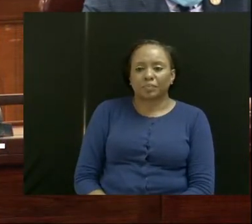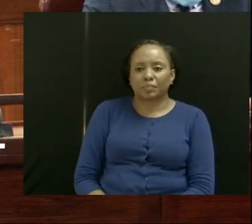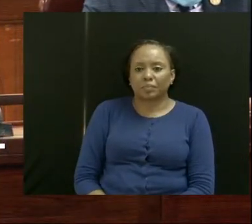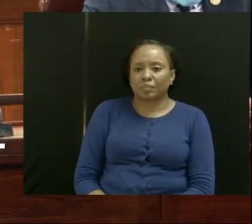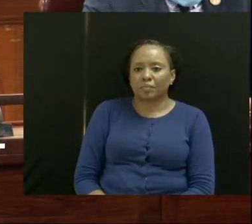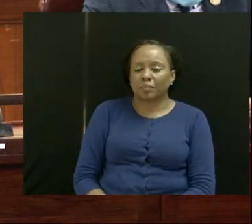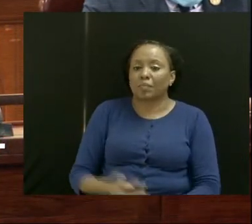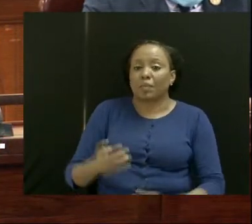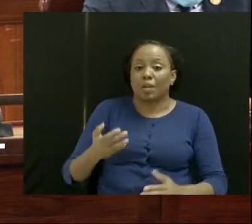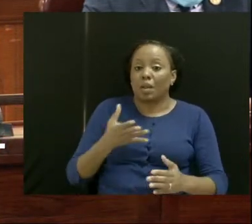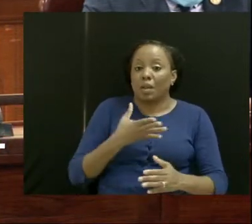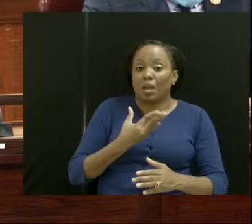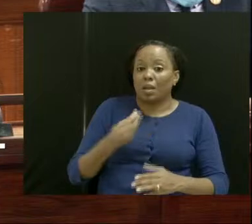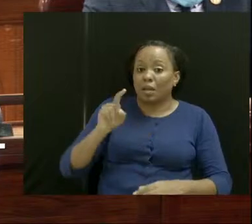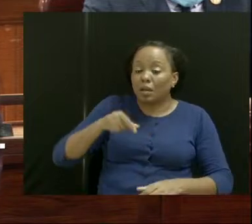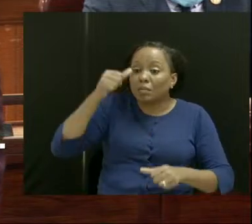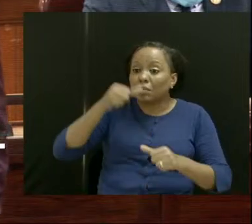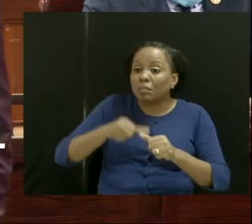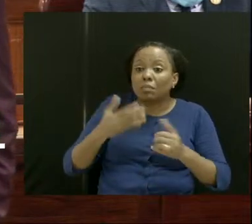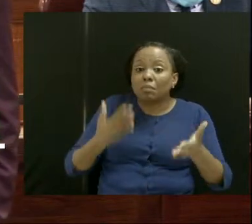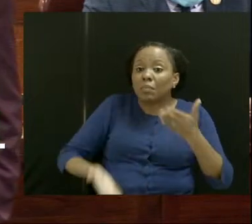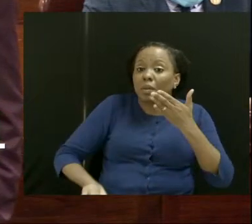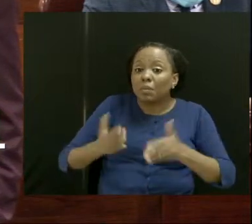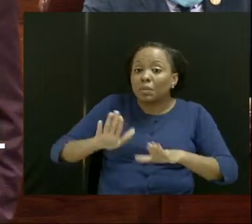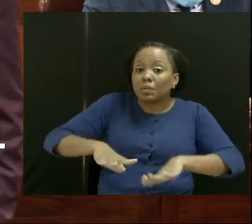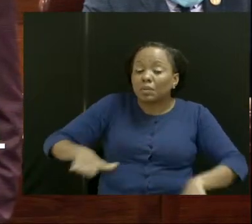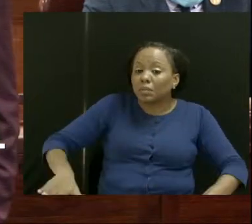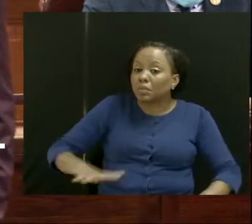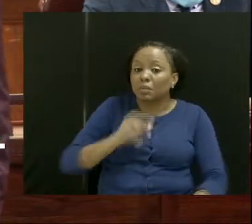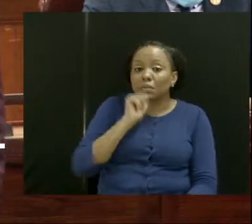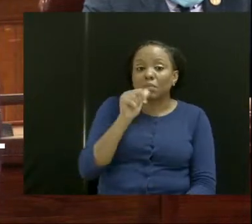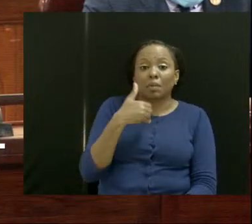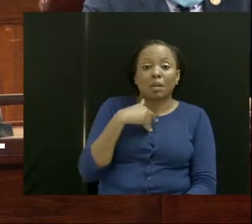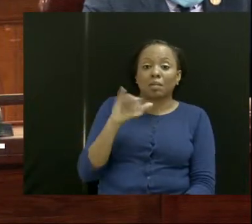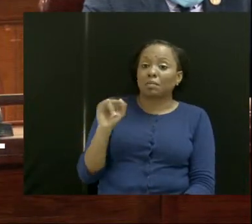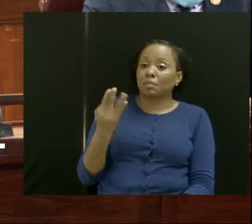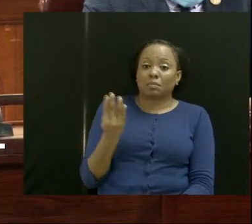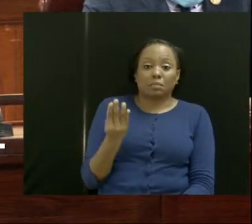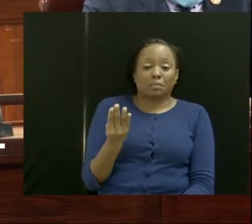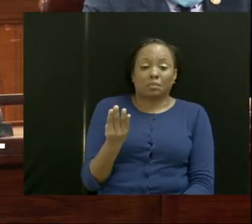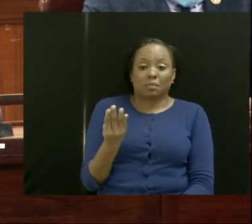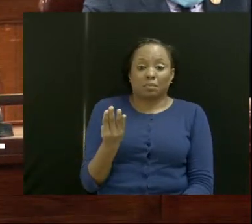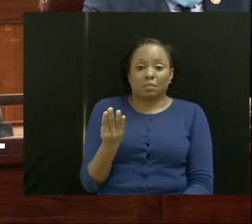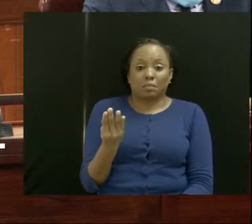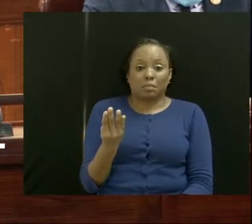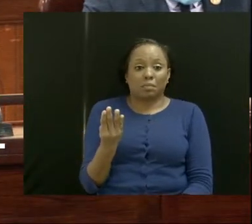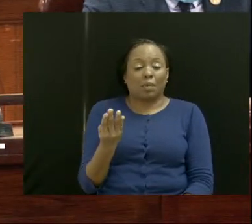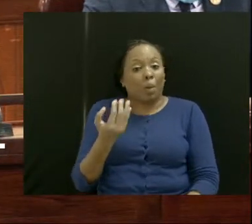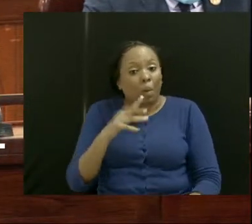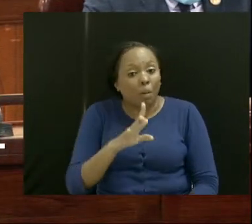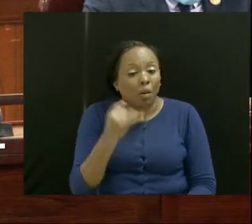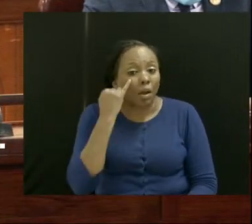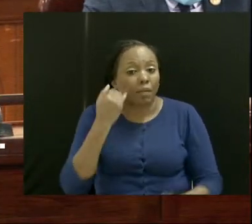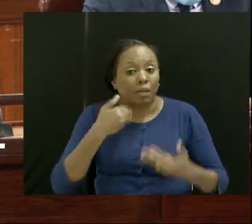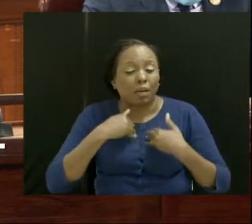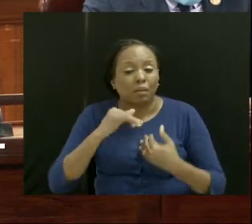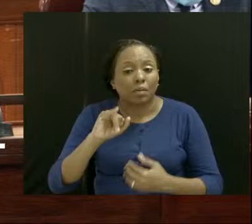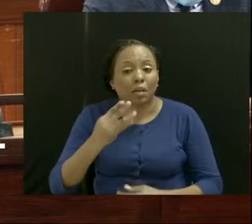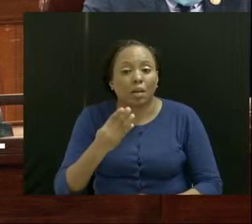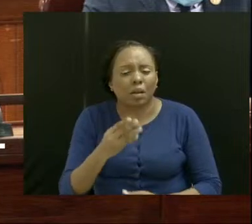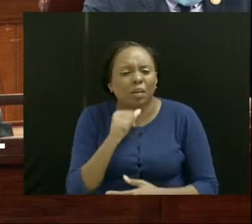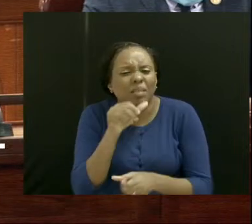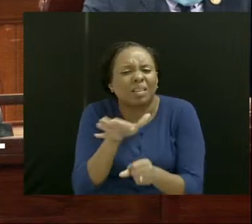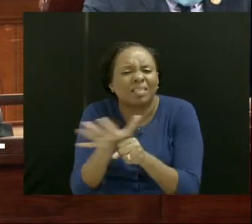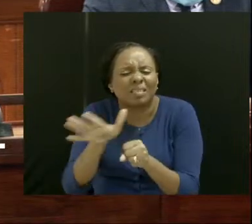there, or that job may be there in a context where it does not pay me enough, or even if